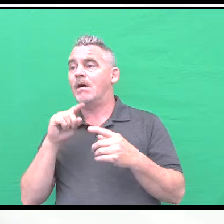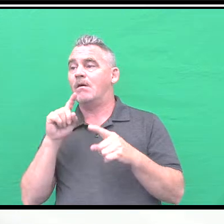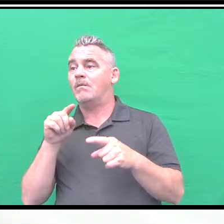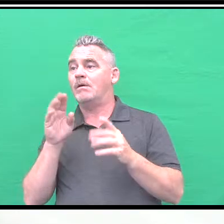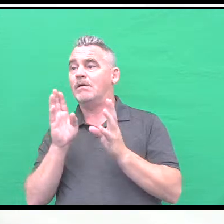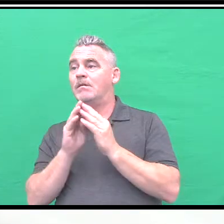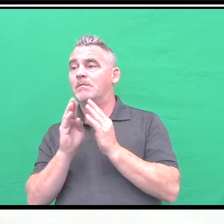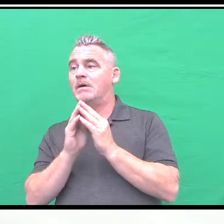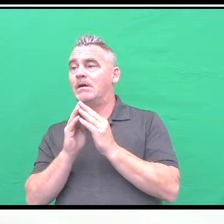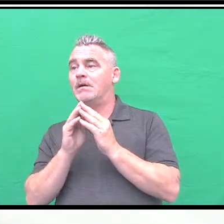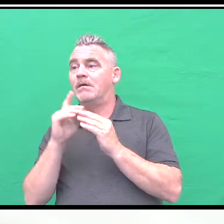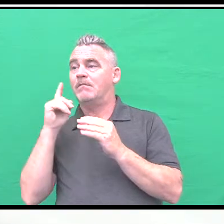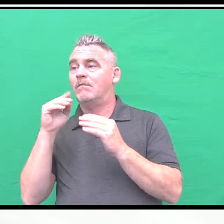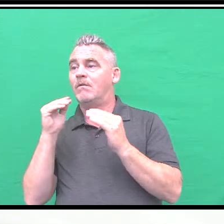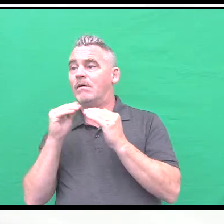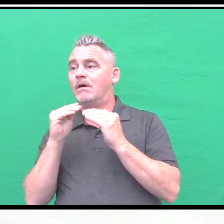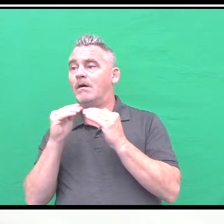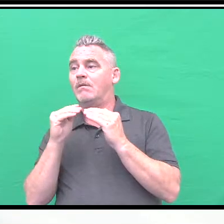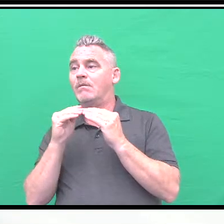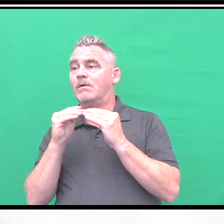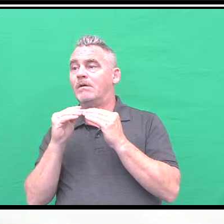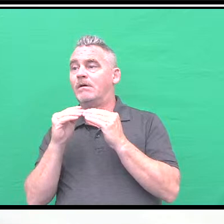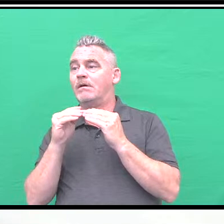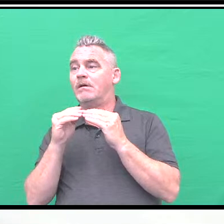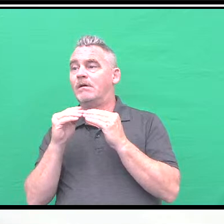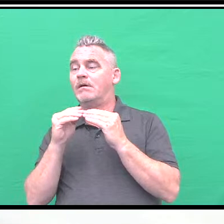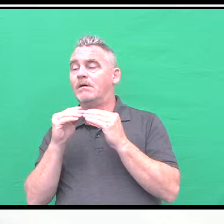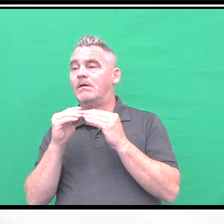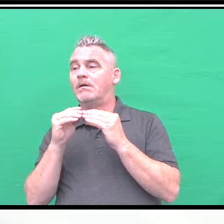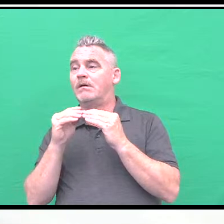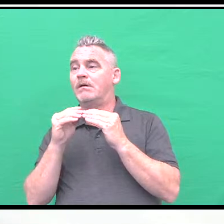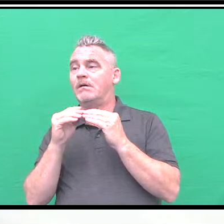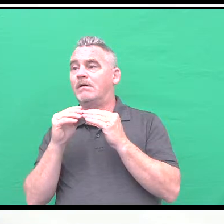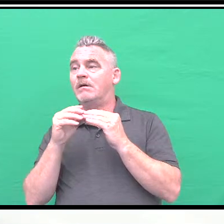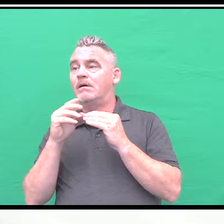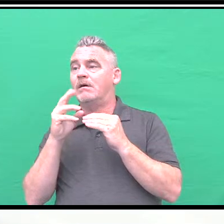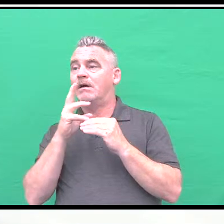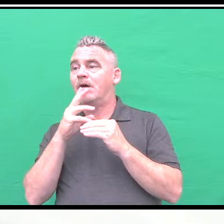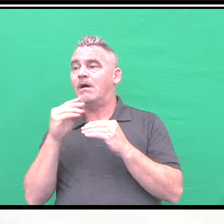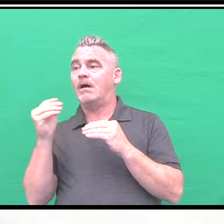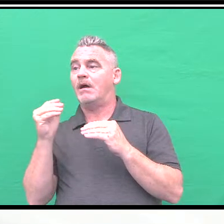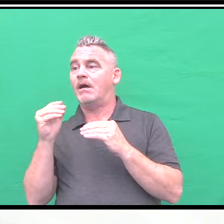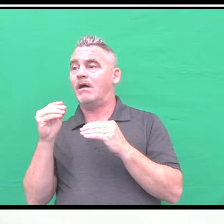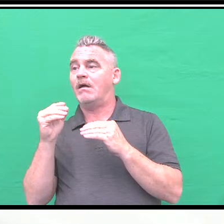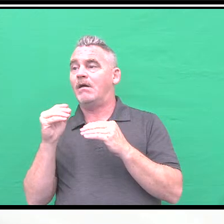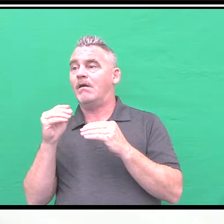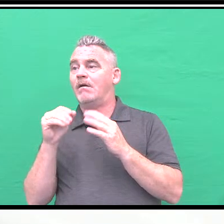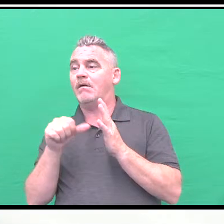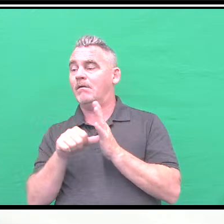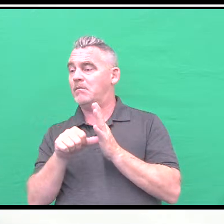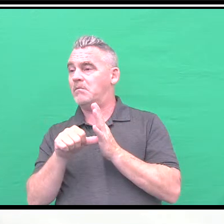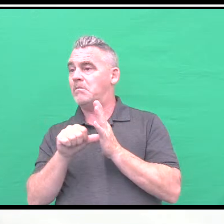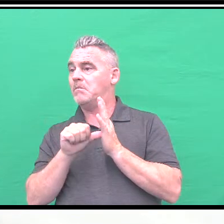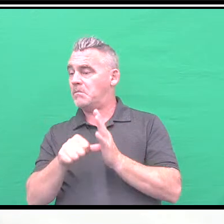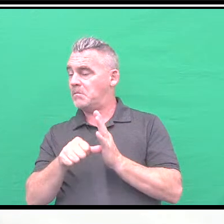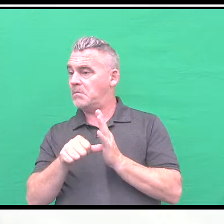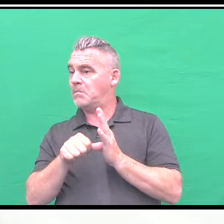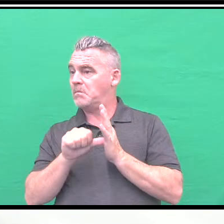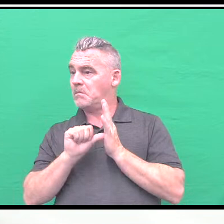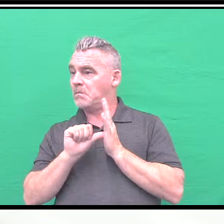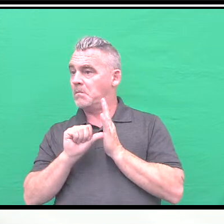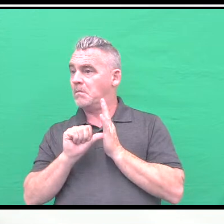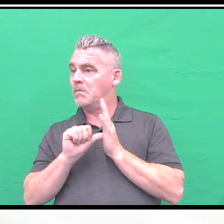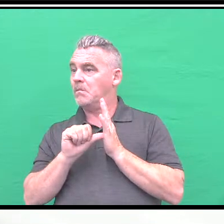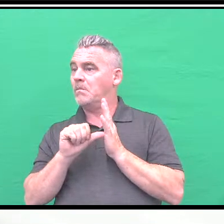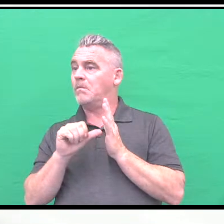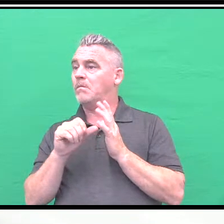Conference in the last Saturday, and I was impressed in the starting with the Agua